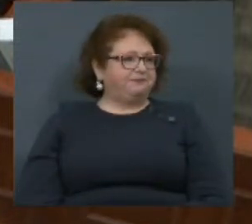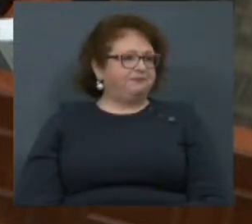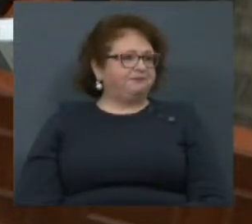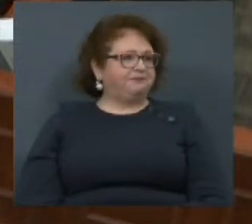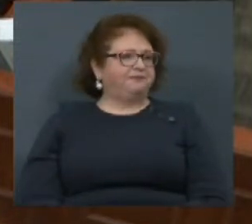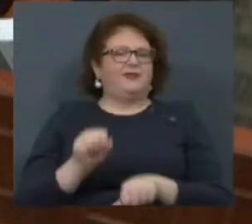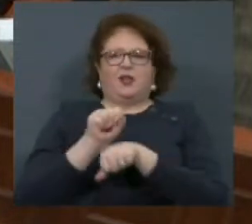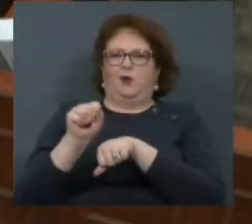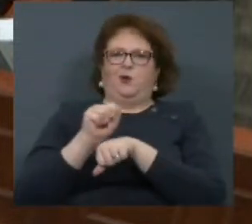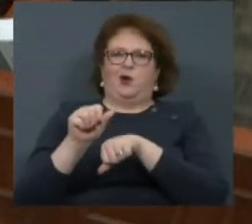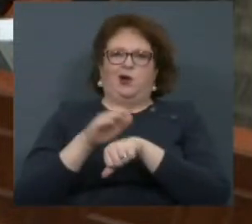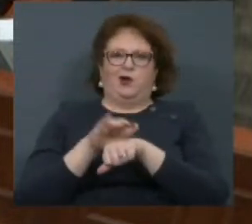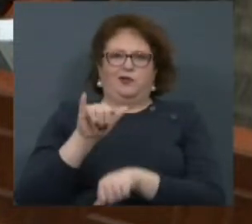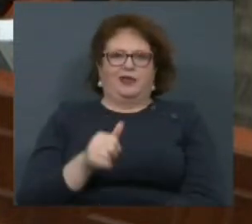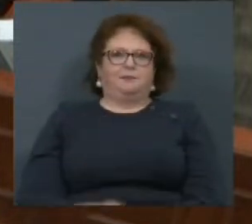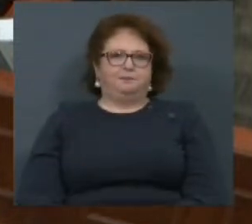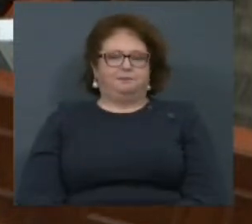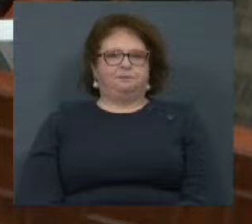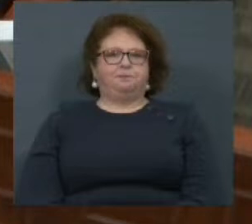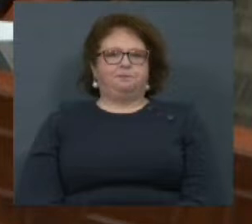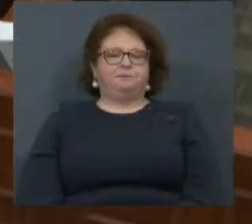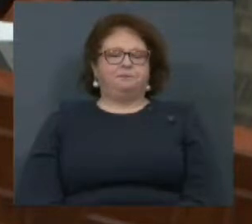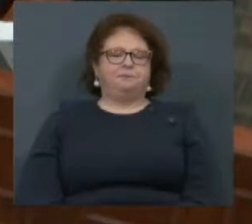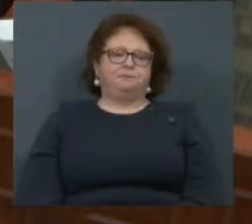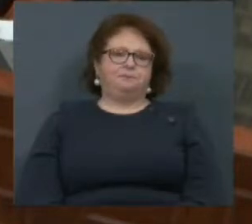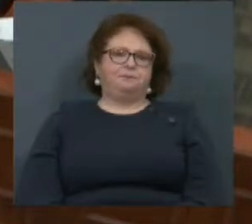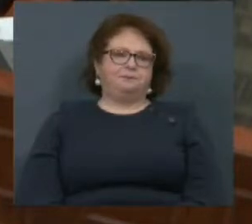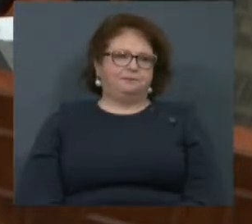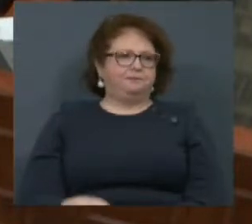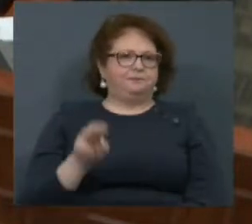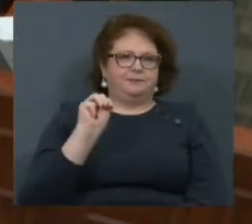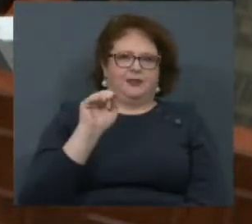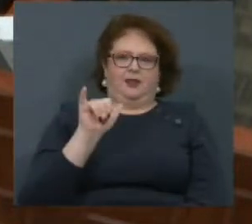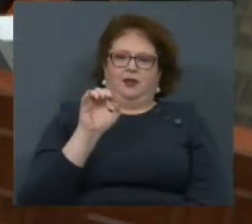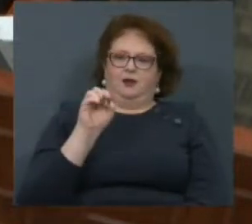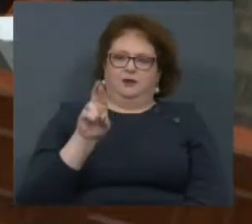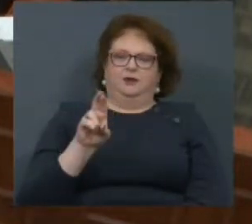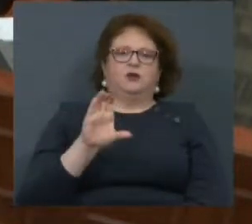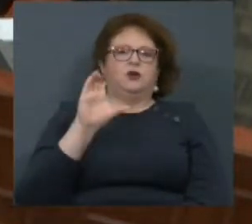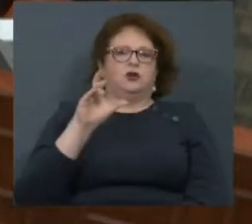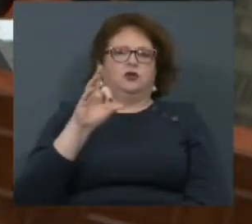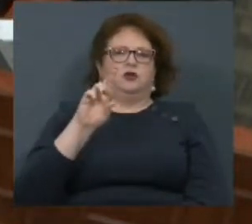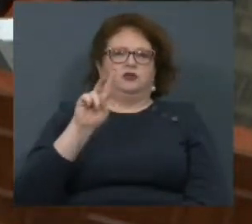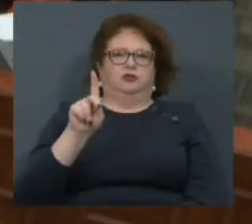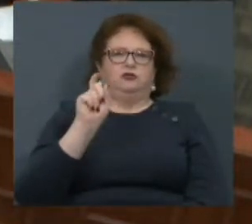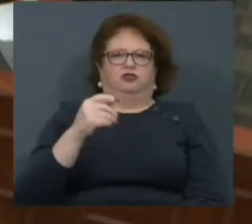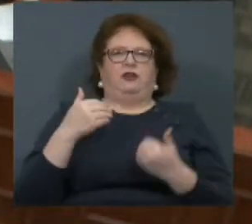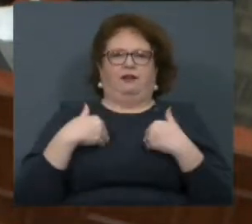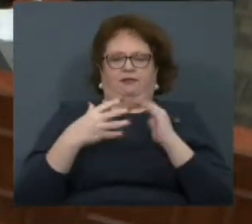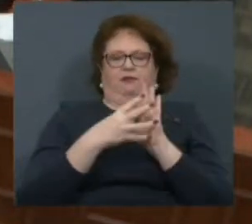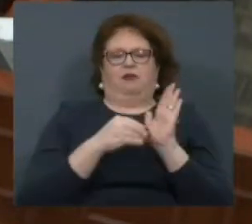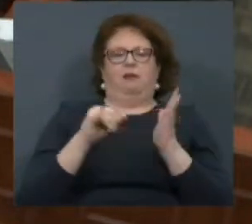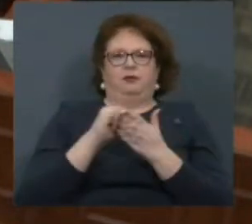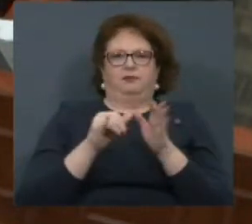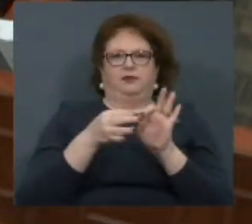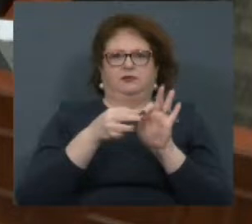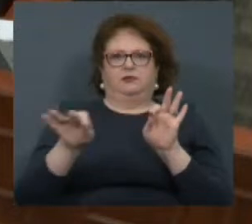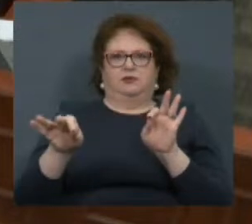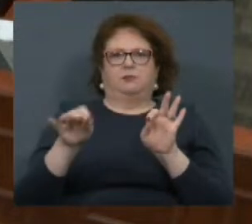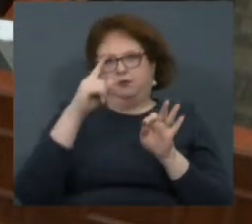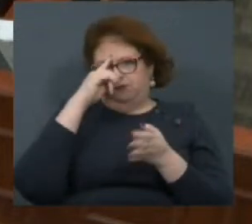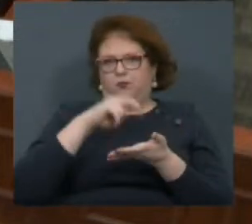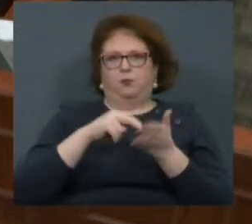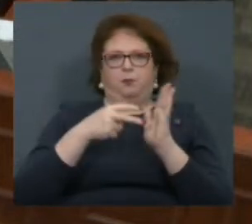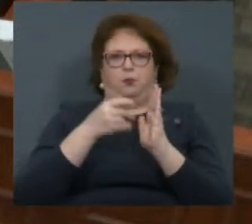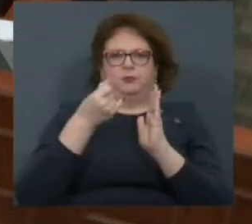possible? We're working on that. Thank you. Mayor, the clerk should have a copy of this statement for purposes of the minutes of